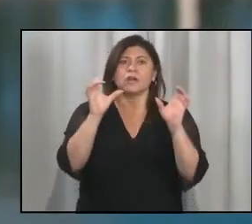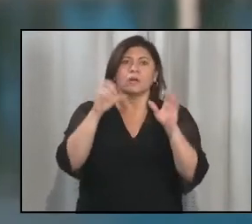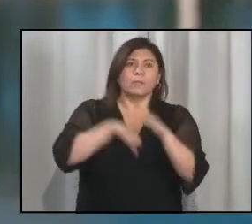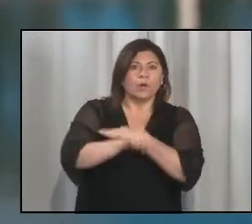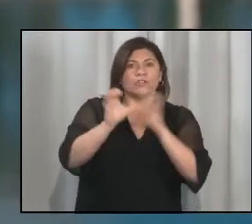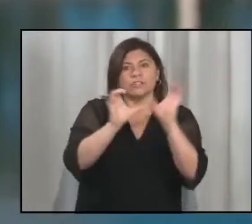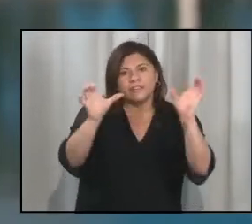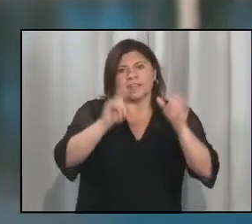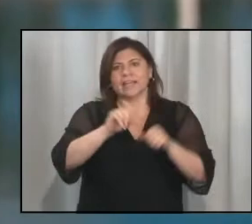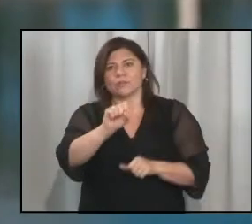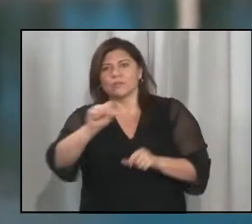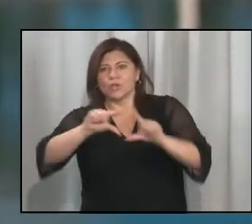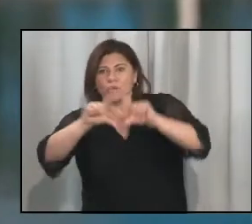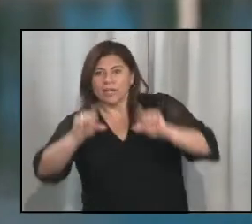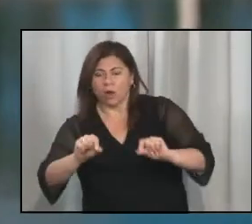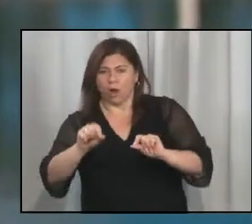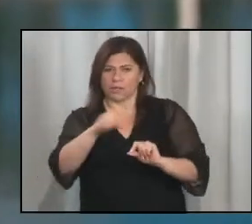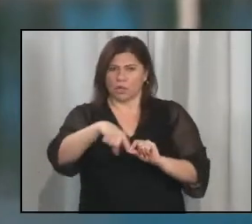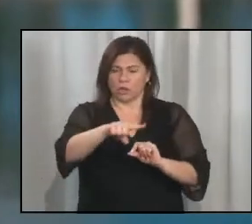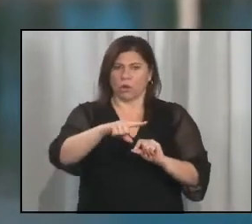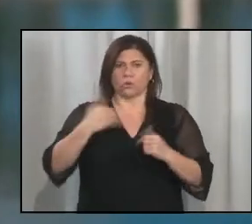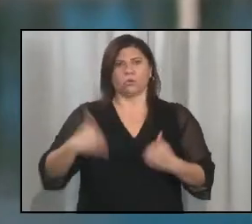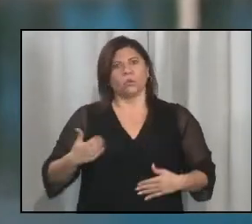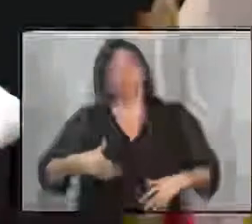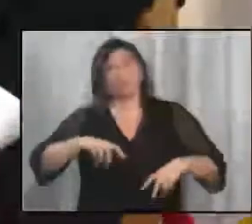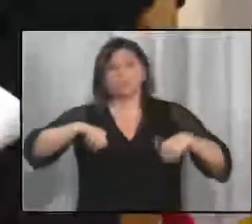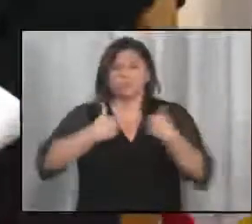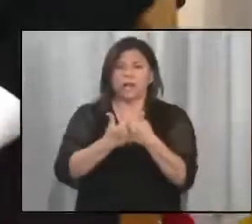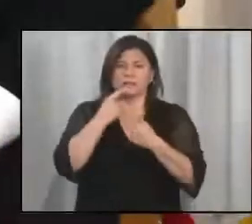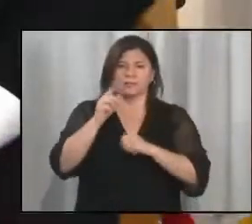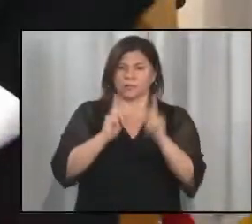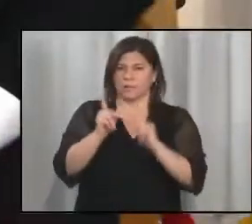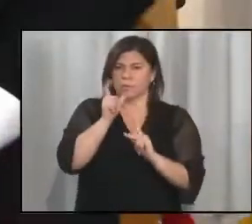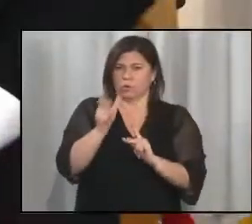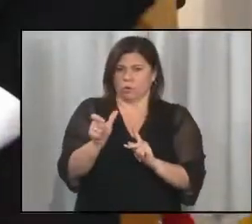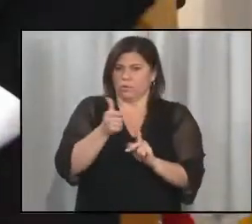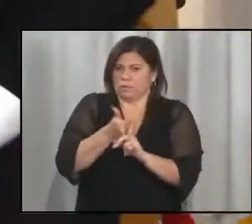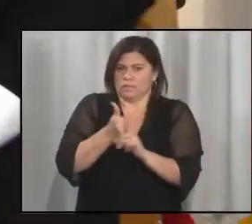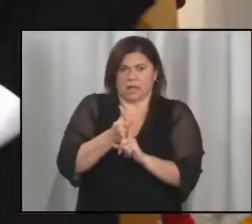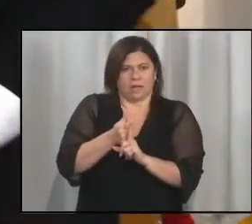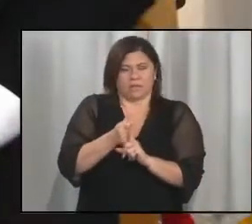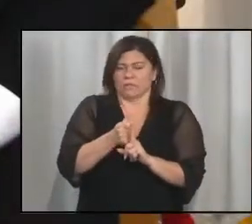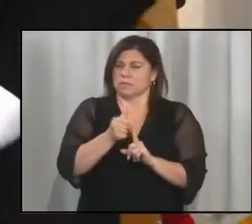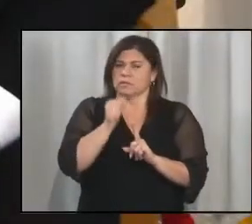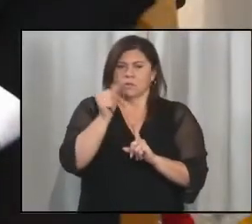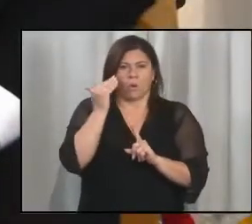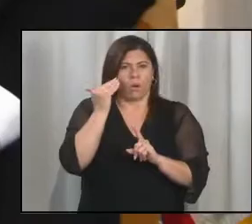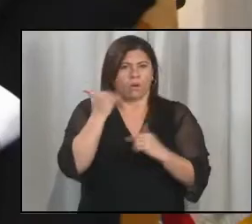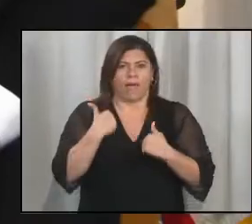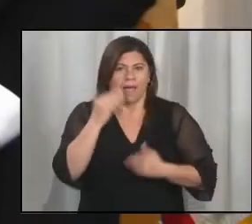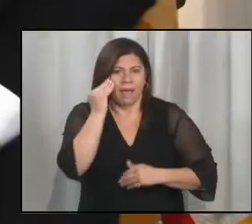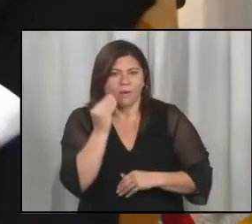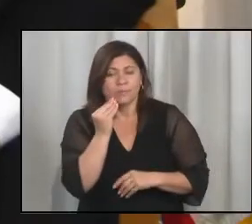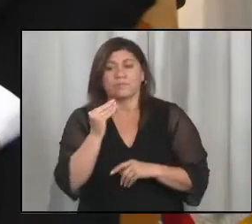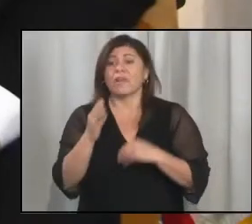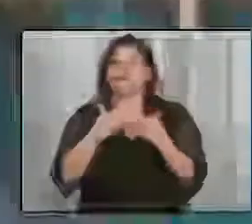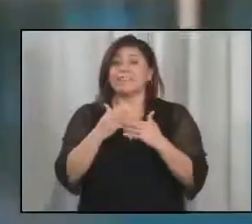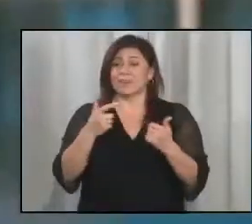security cards are big obstacles to receiving services. Even though I